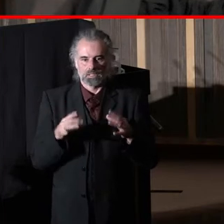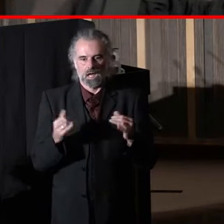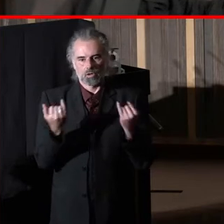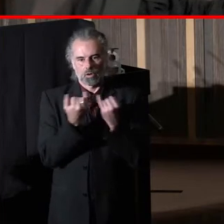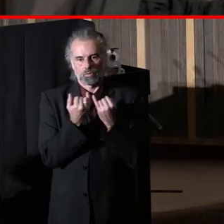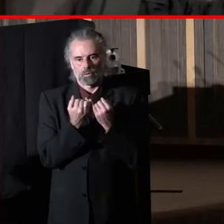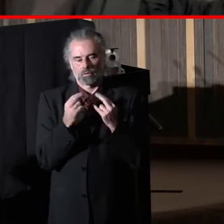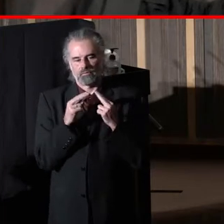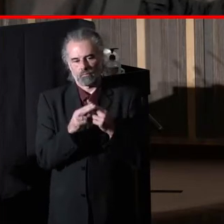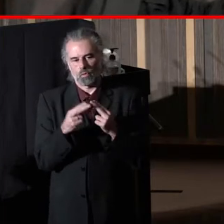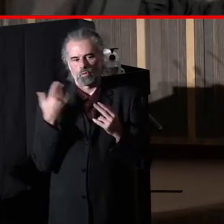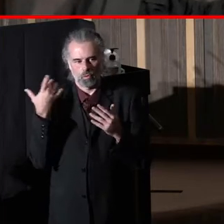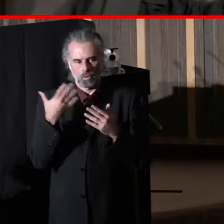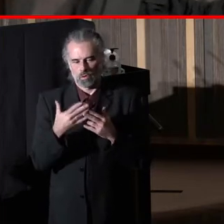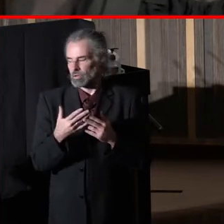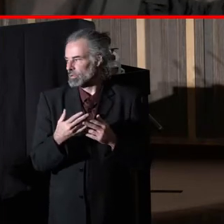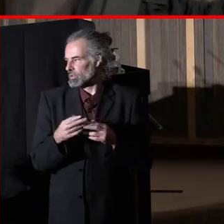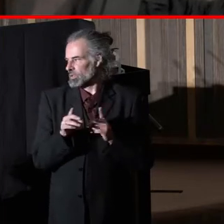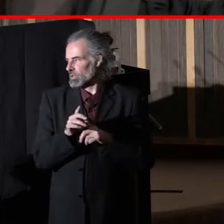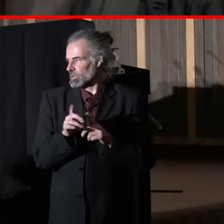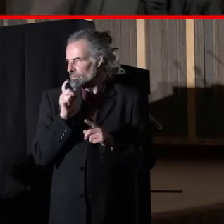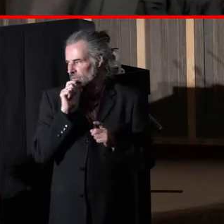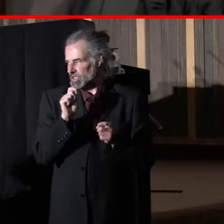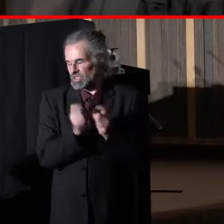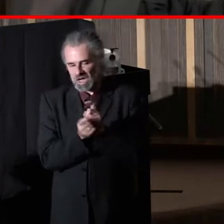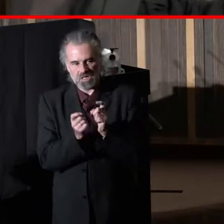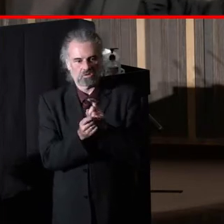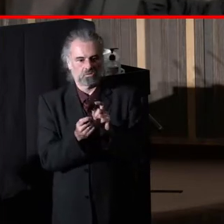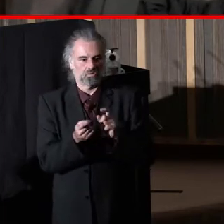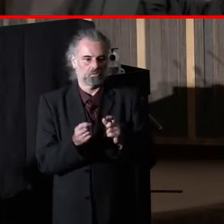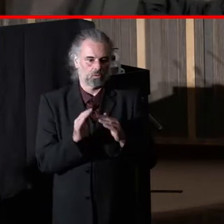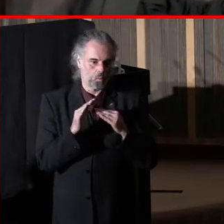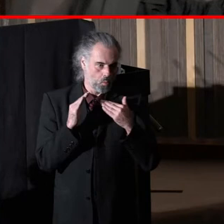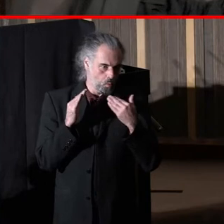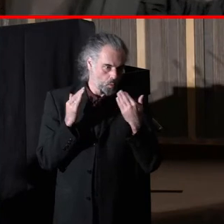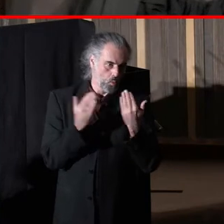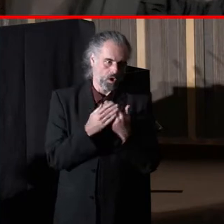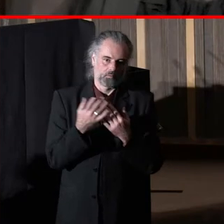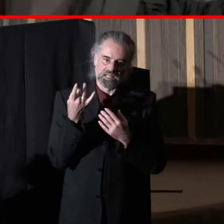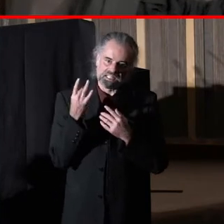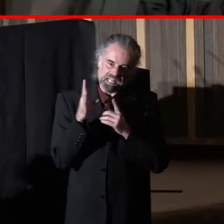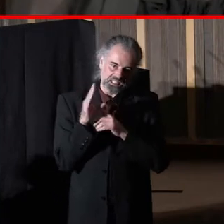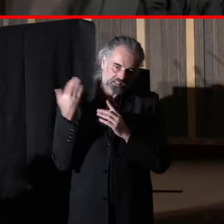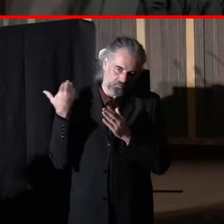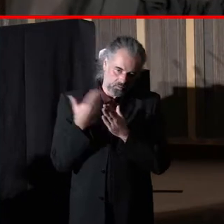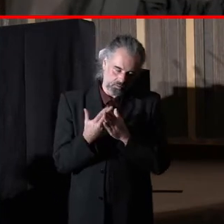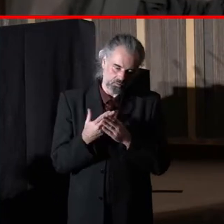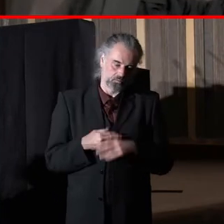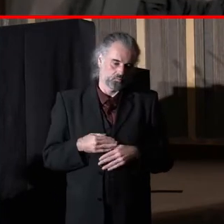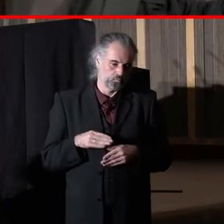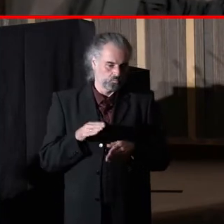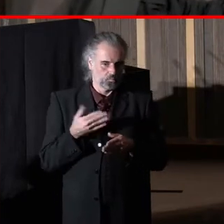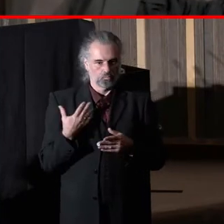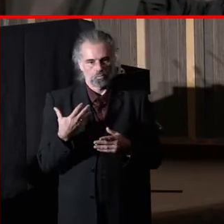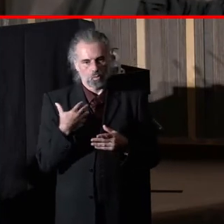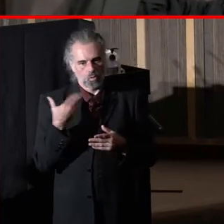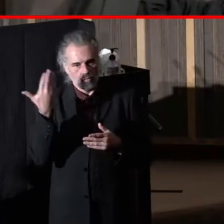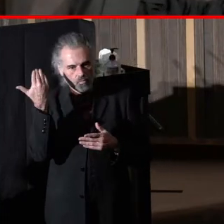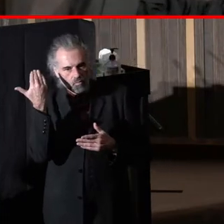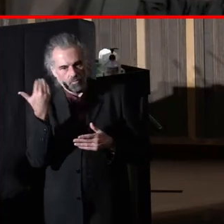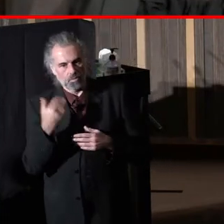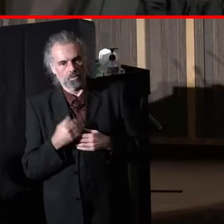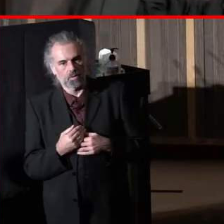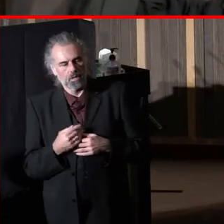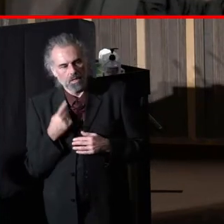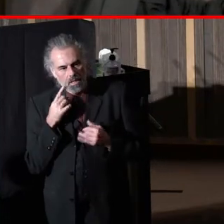competition for bright ideas that would change the world, and that's been going for about 10 years. And then more recently, I think it's a